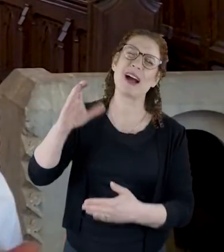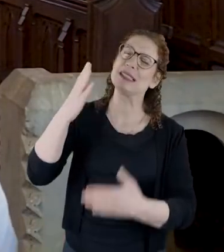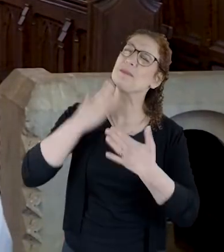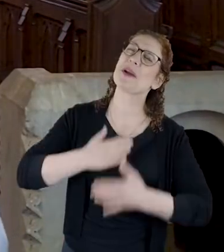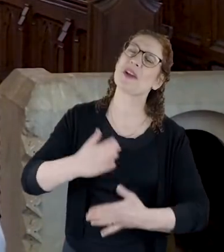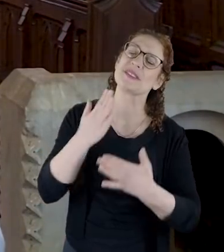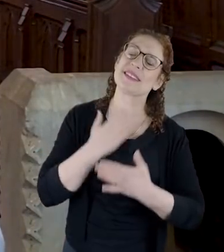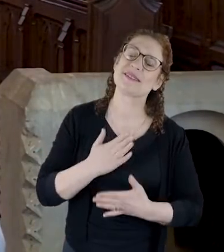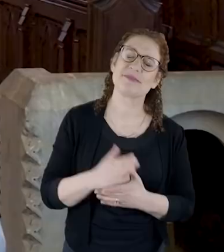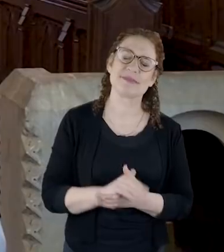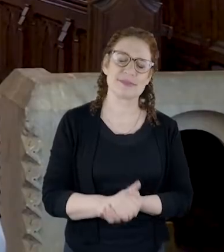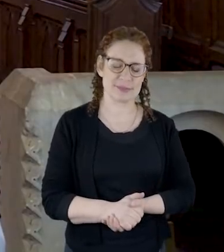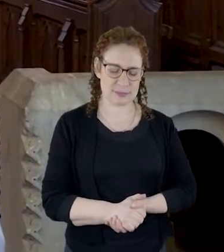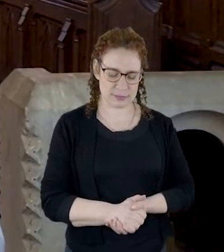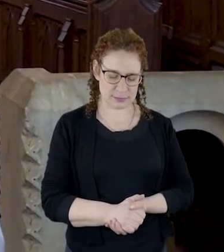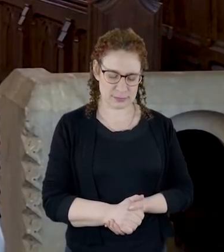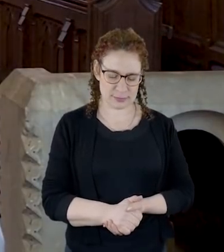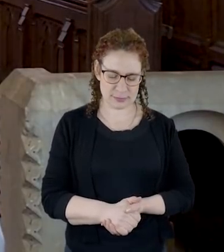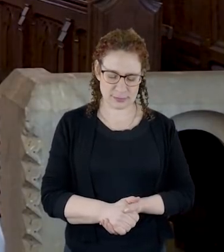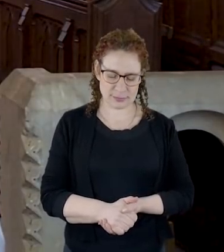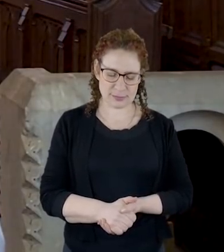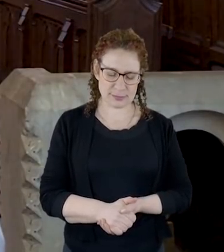have mercy.